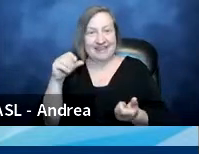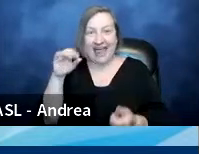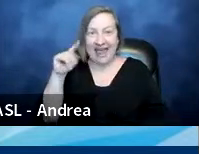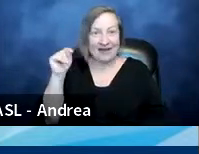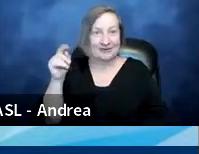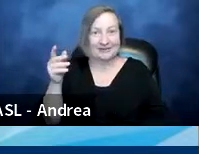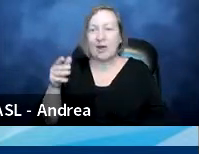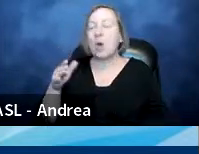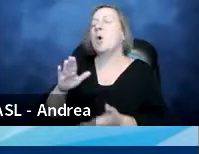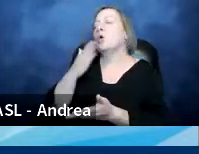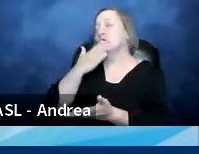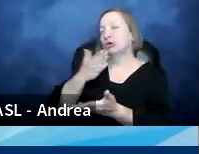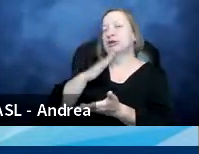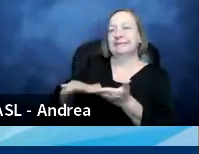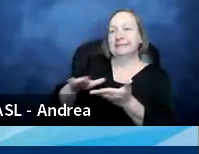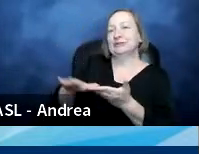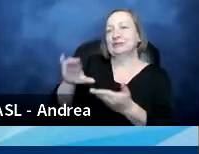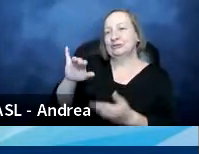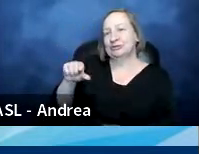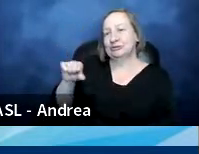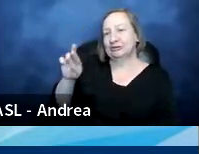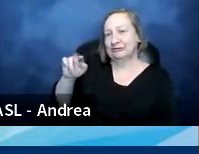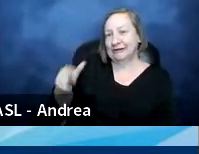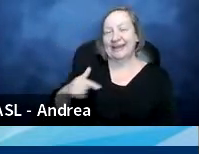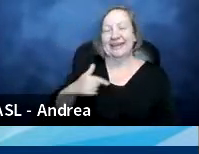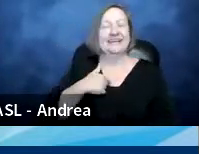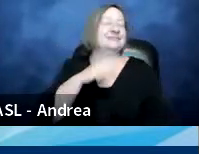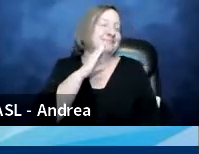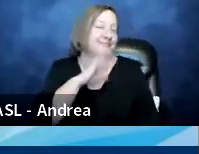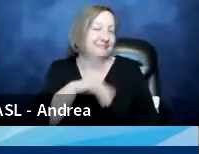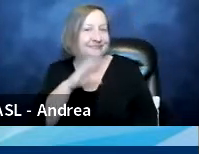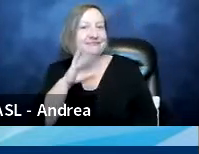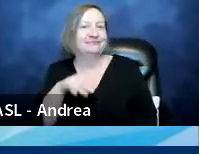Excuses, Greg. I know.